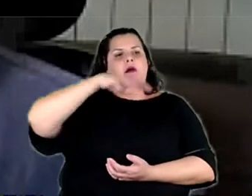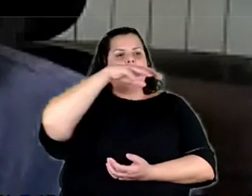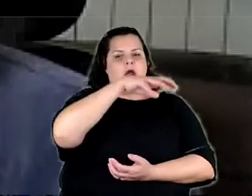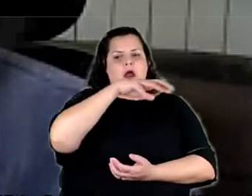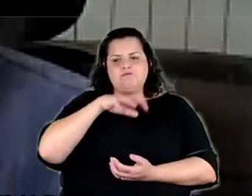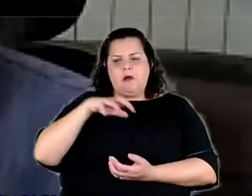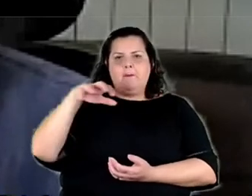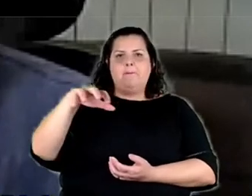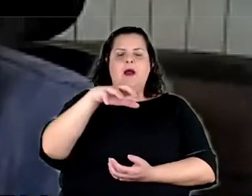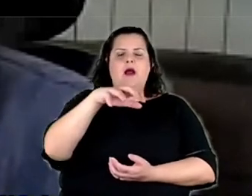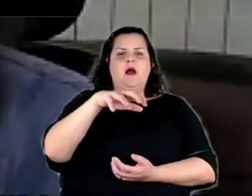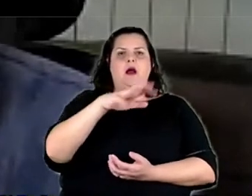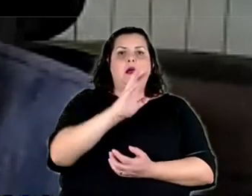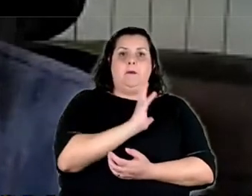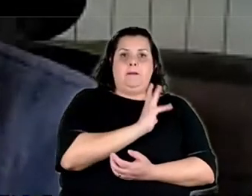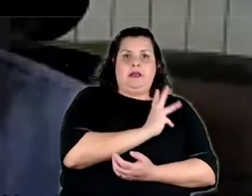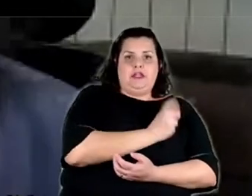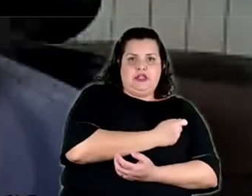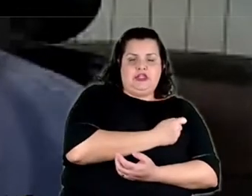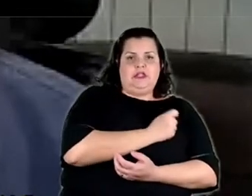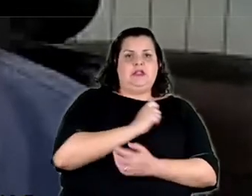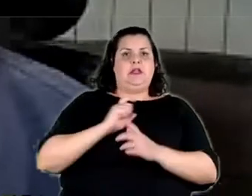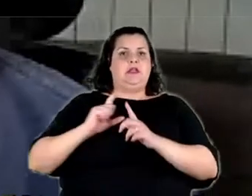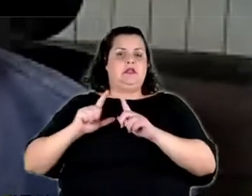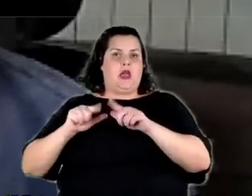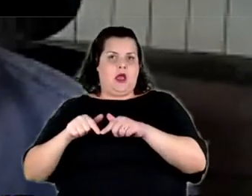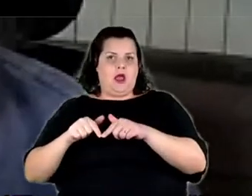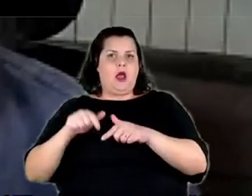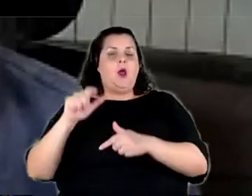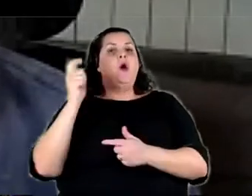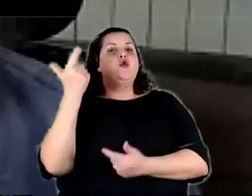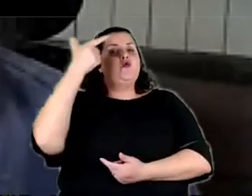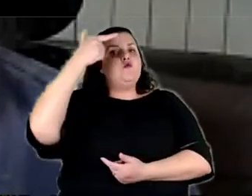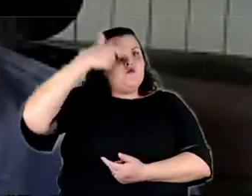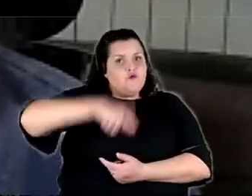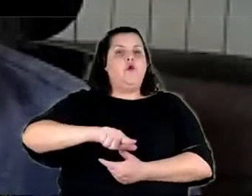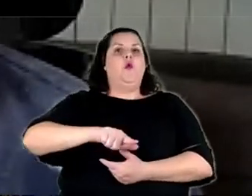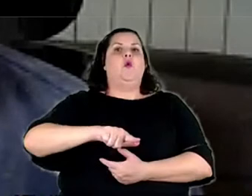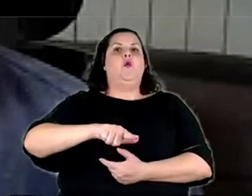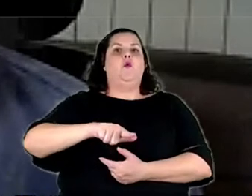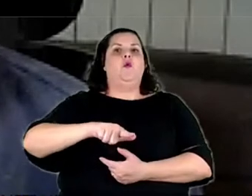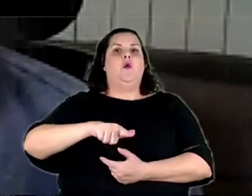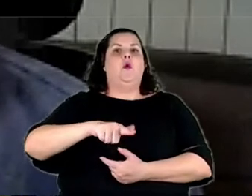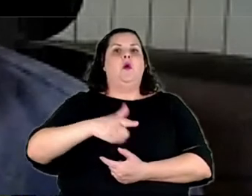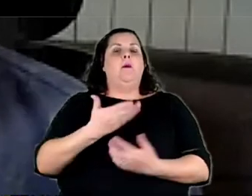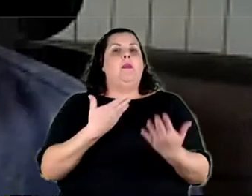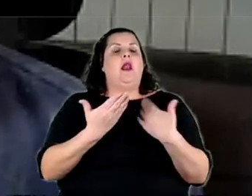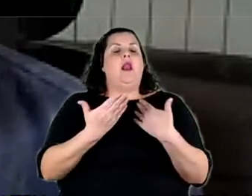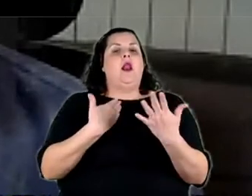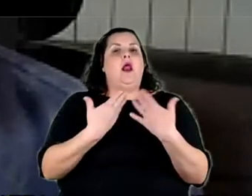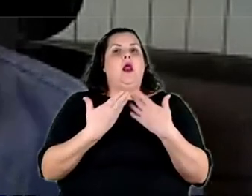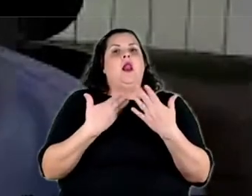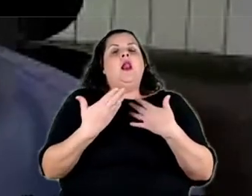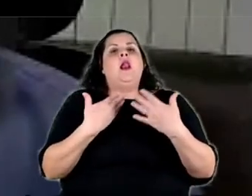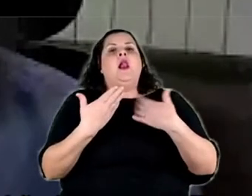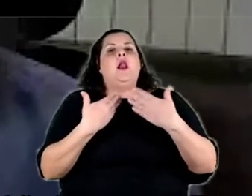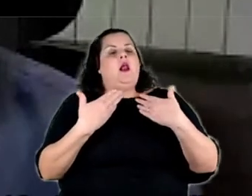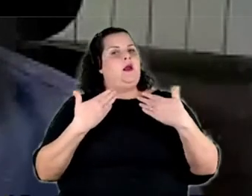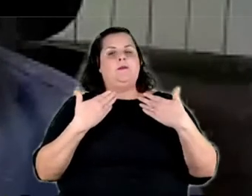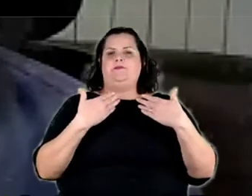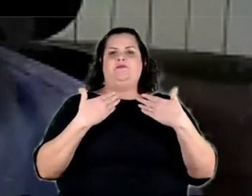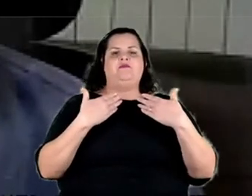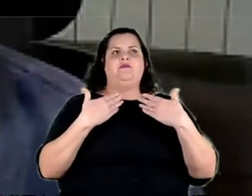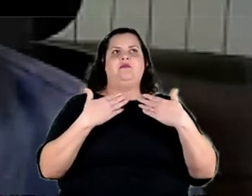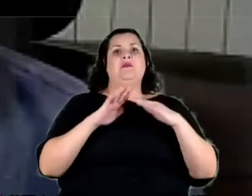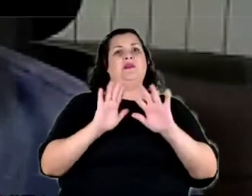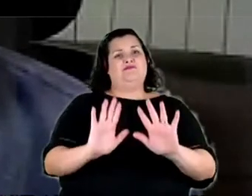believe we're going to get anywhere. We know each other's negotiating positions by memory. Each side